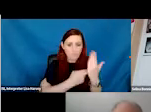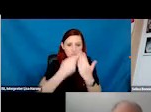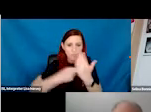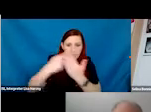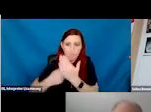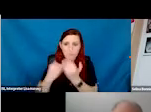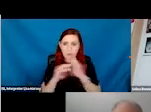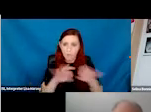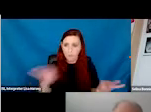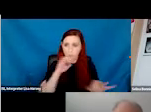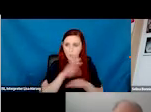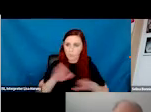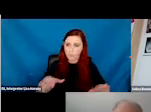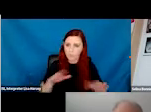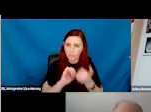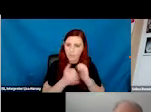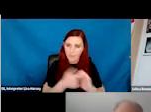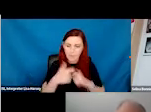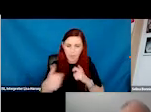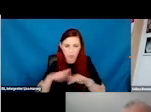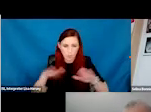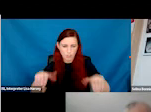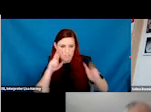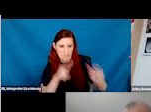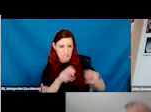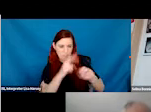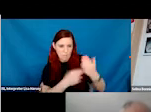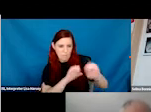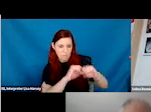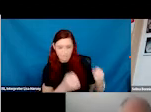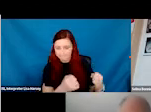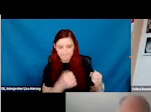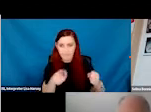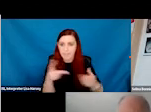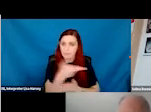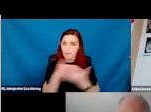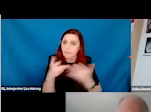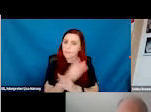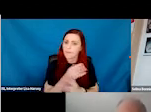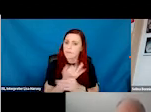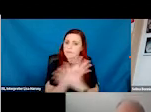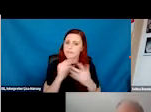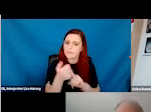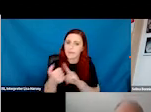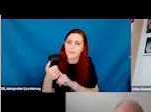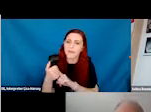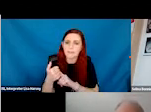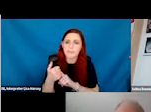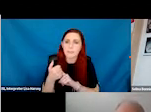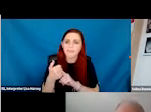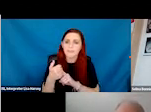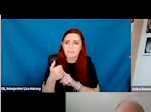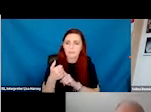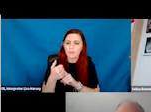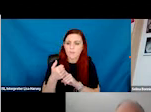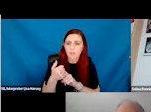may break and the reaction of other children and parents. These conversations with parents had a big impact on our design